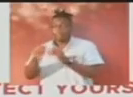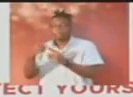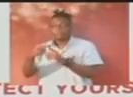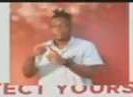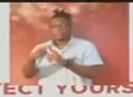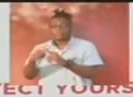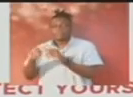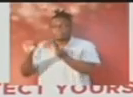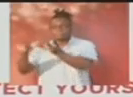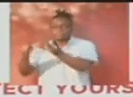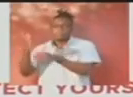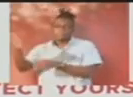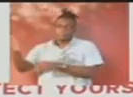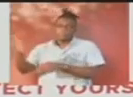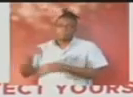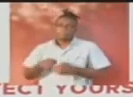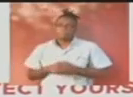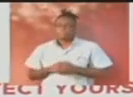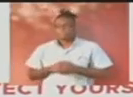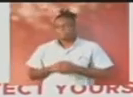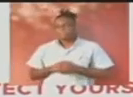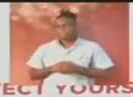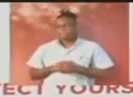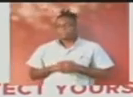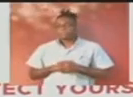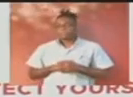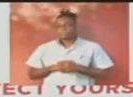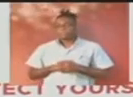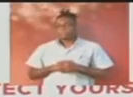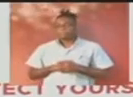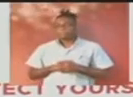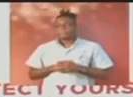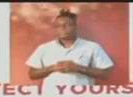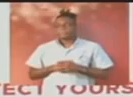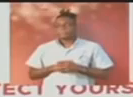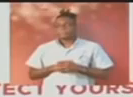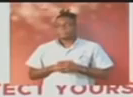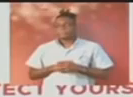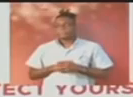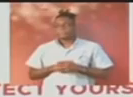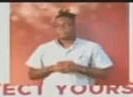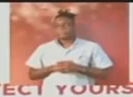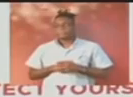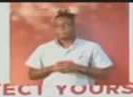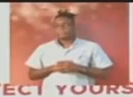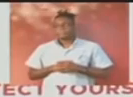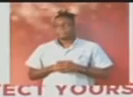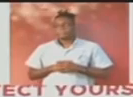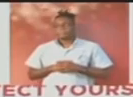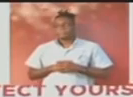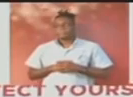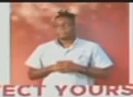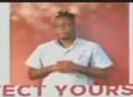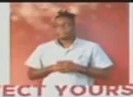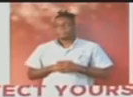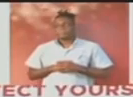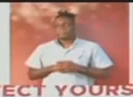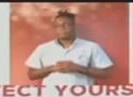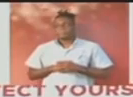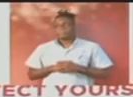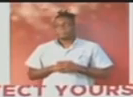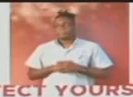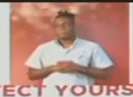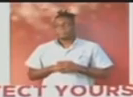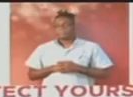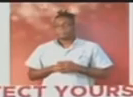care, this additional bit of information is being shared in advance of the need to actually utilize those facilities. I now turn it back